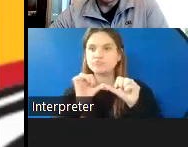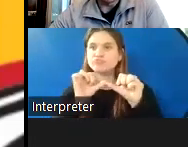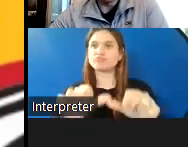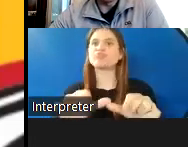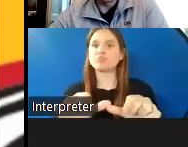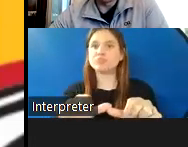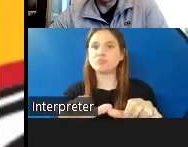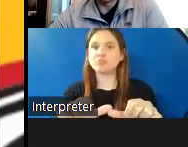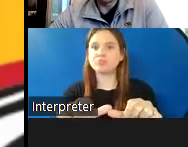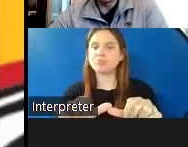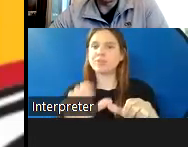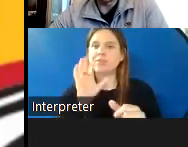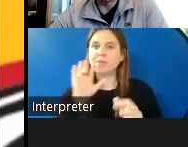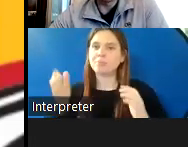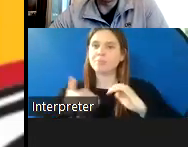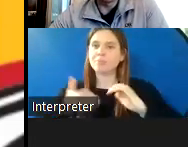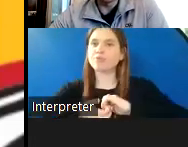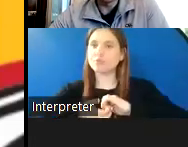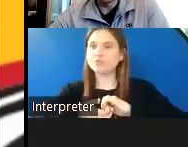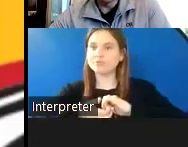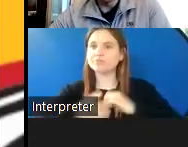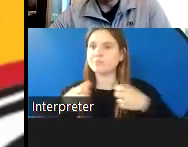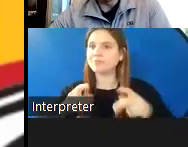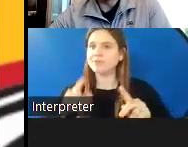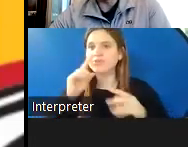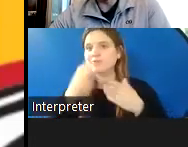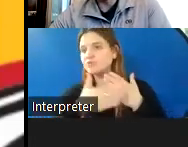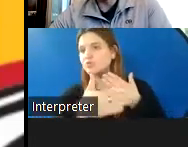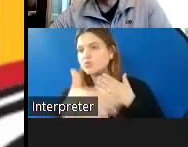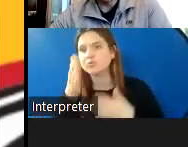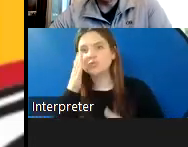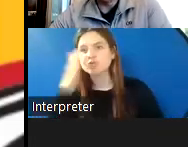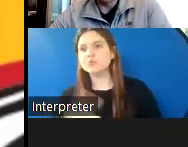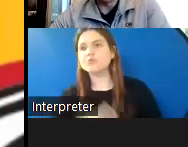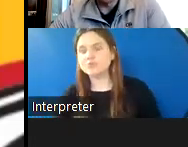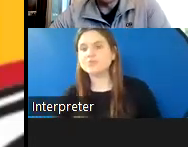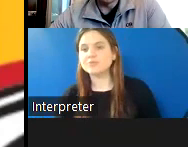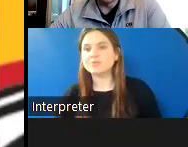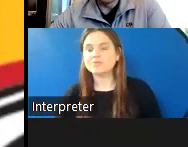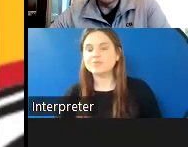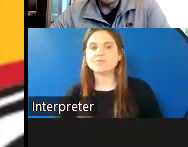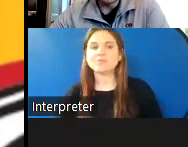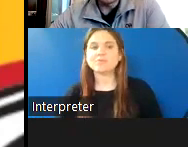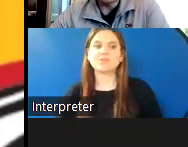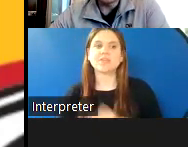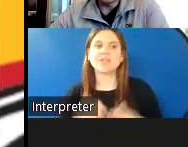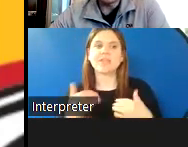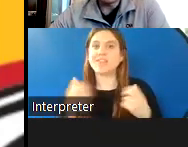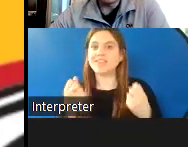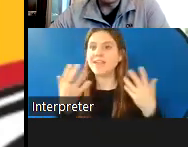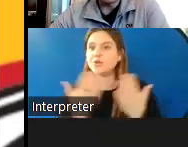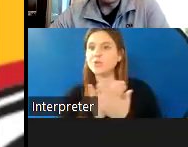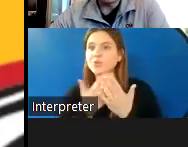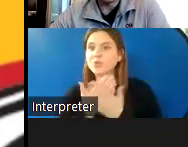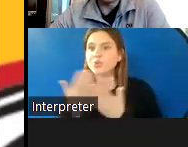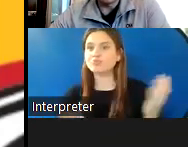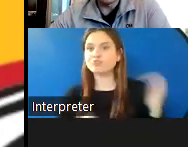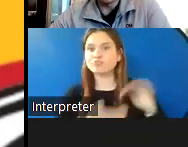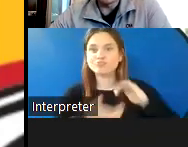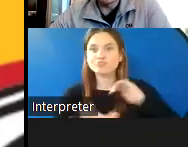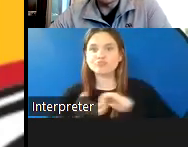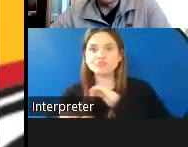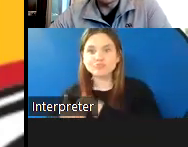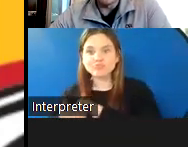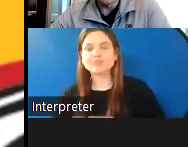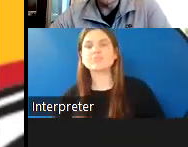and sort of partnership opportunity for us moving forward. We have a lot of new partners that we're working with. We've